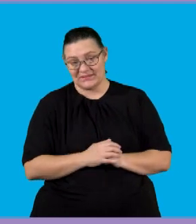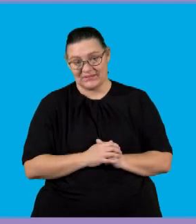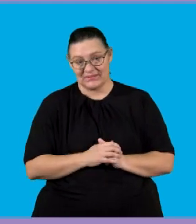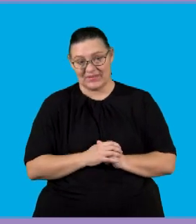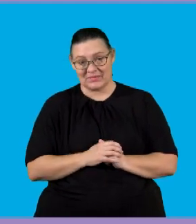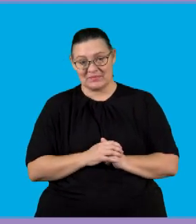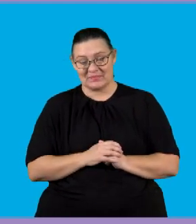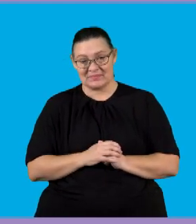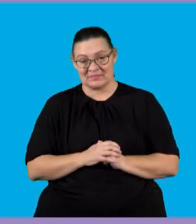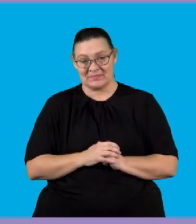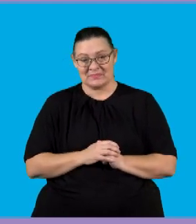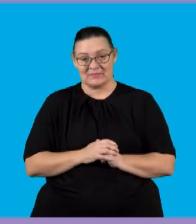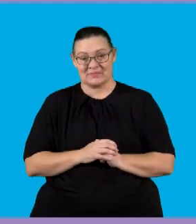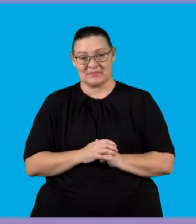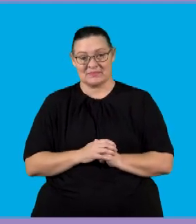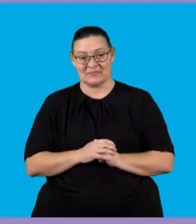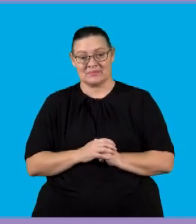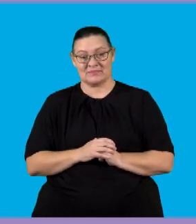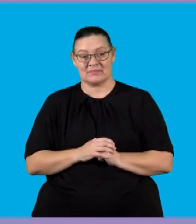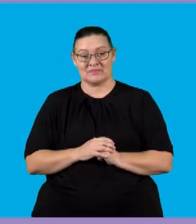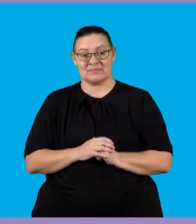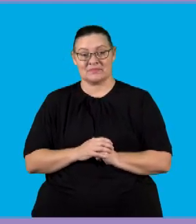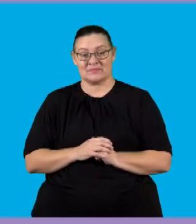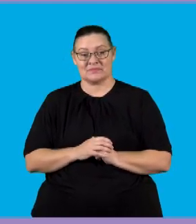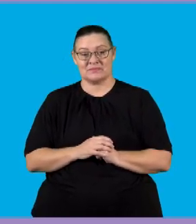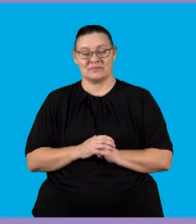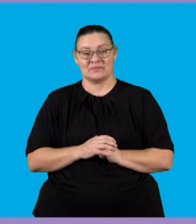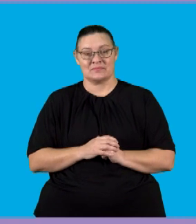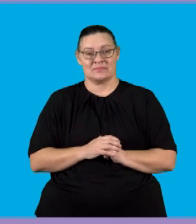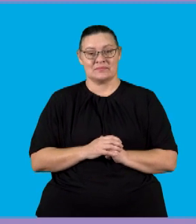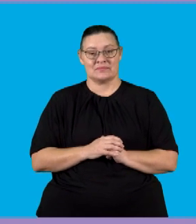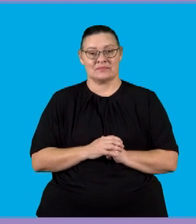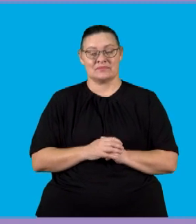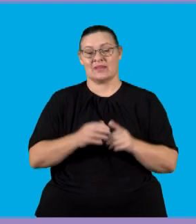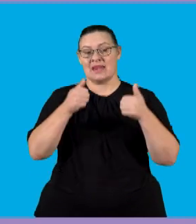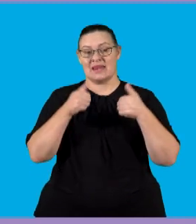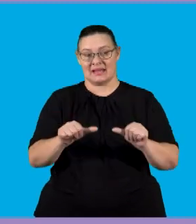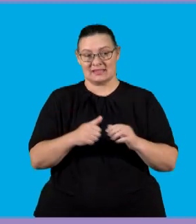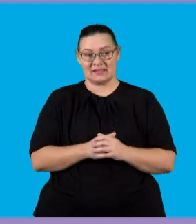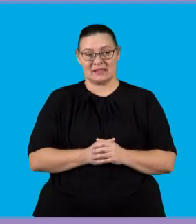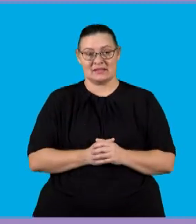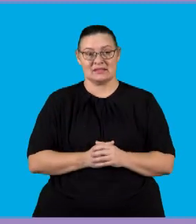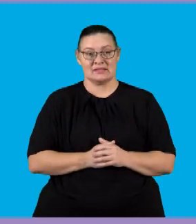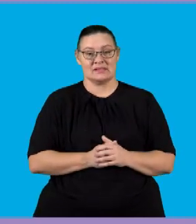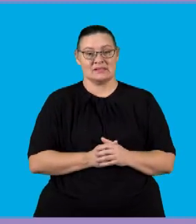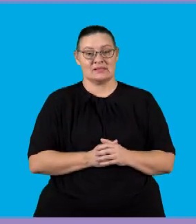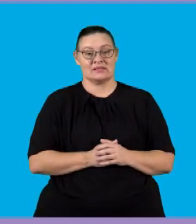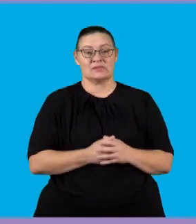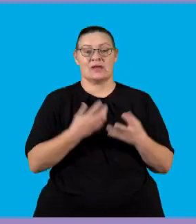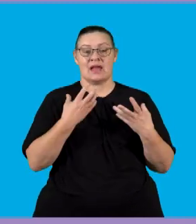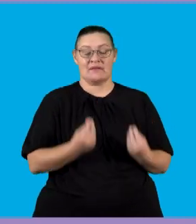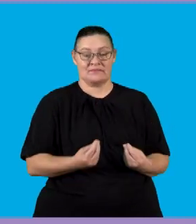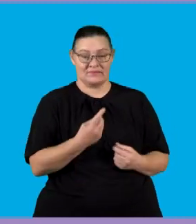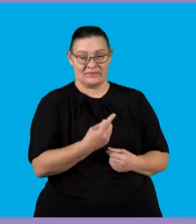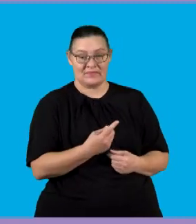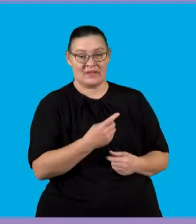a negative 12 exponent 5. Let's move on to the next one.